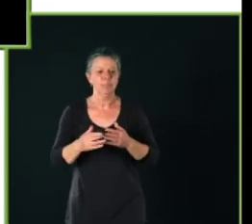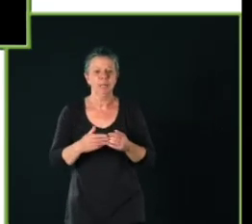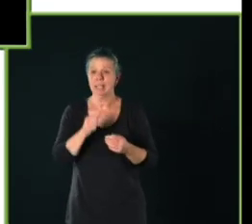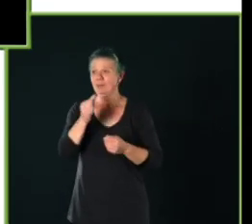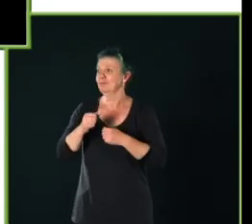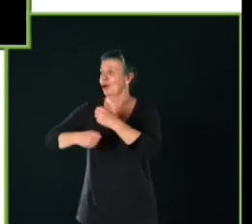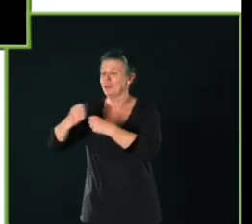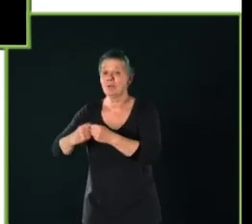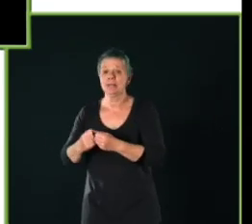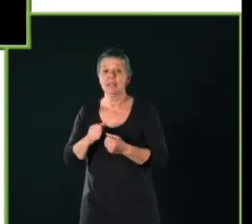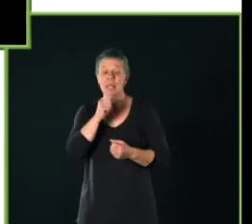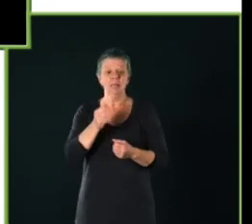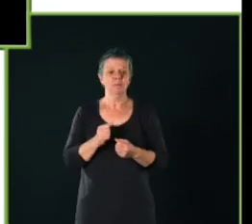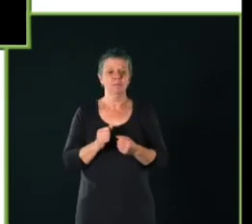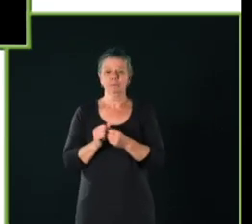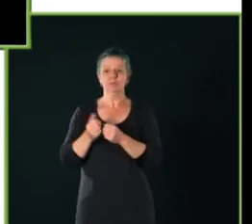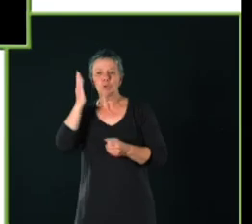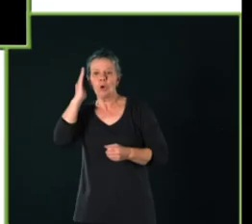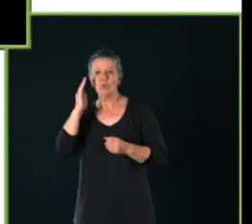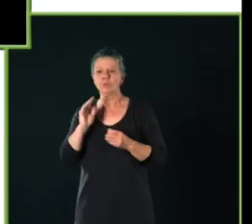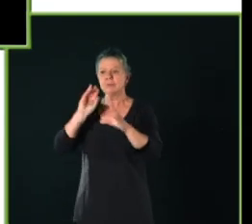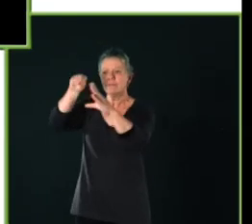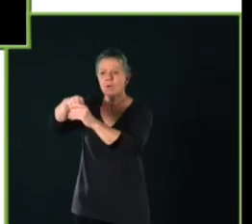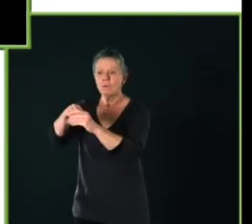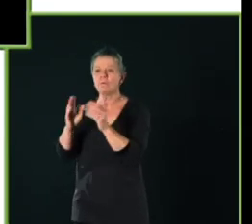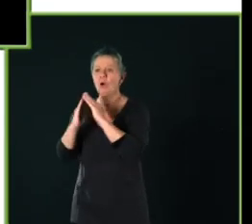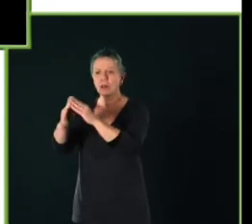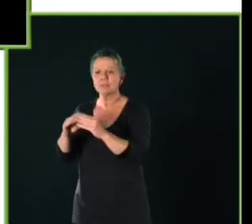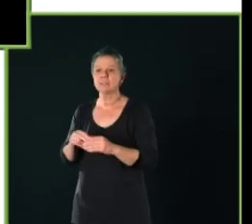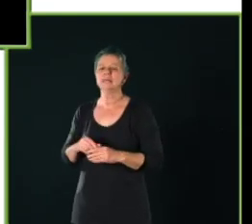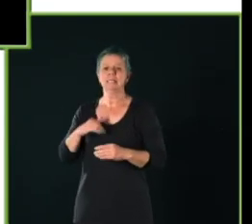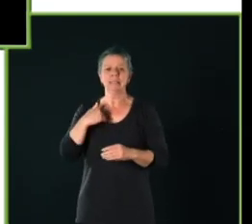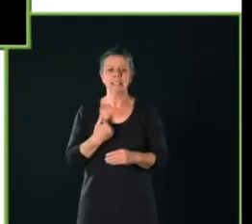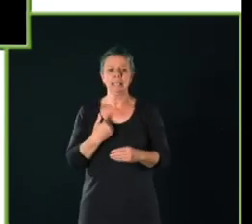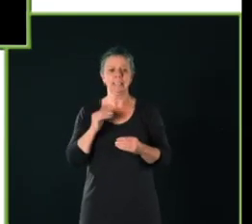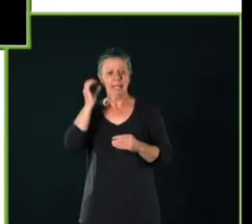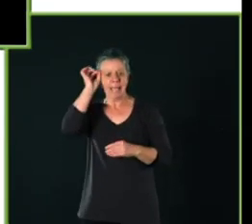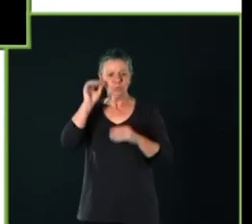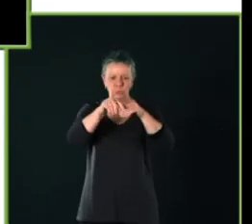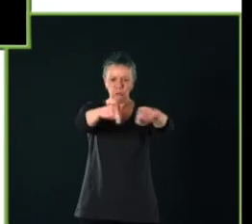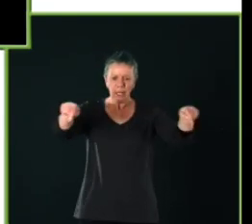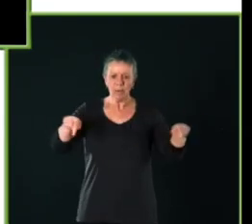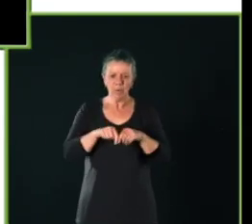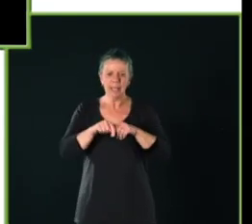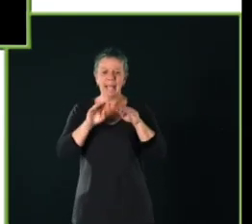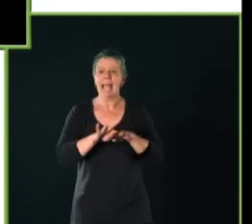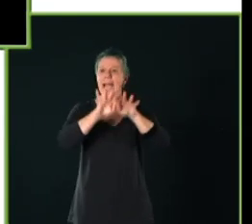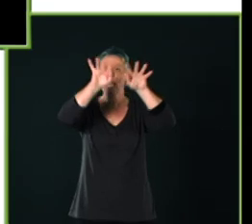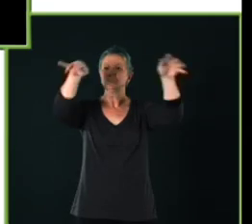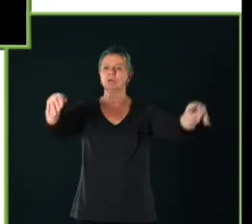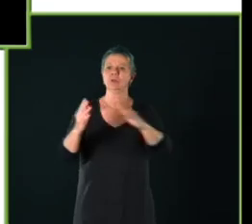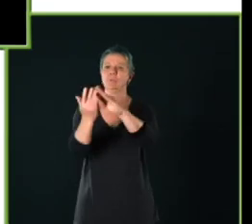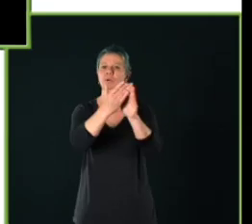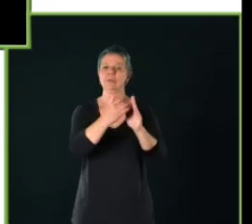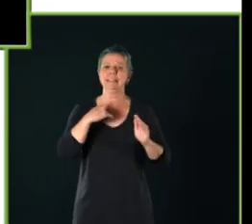community, on their school hall, into their halls. We need to get away from the council chamber so that we are closer to the people. We